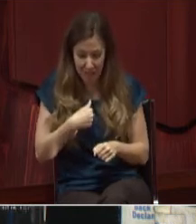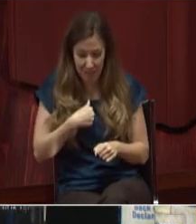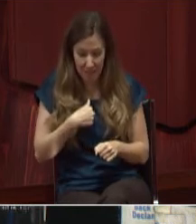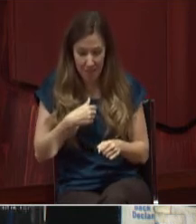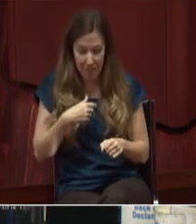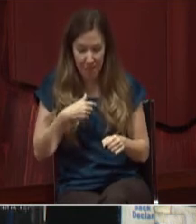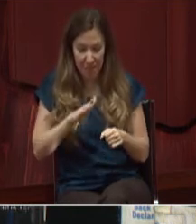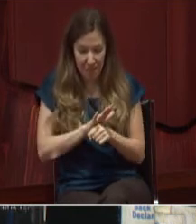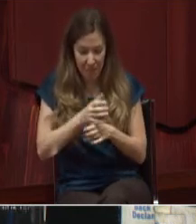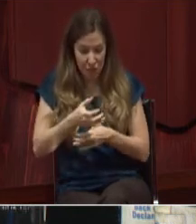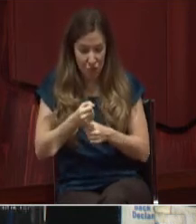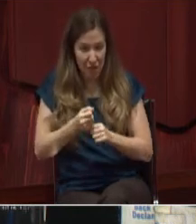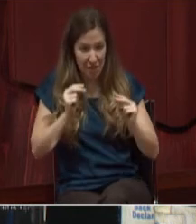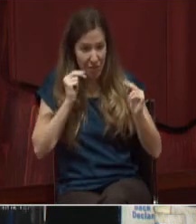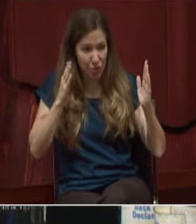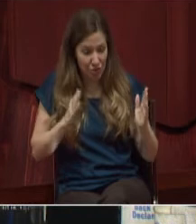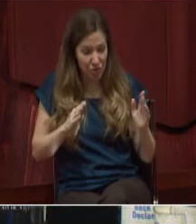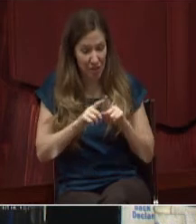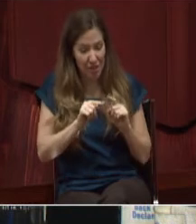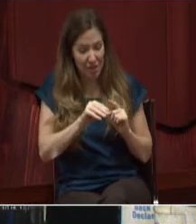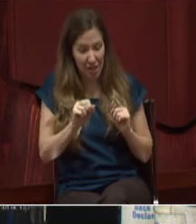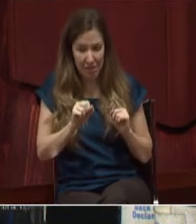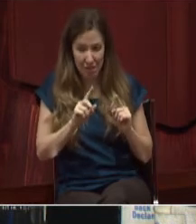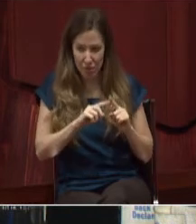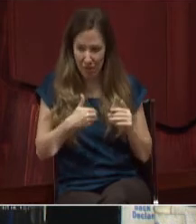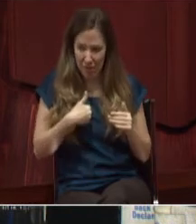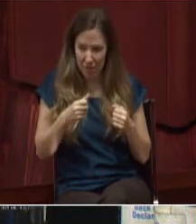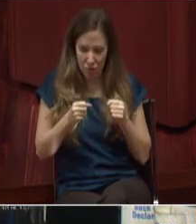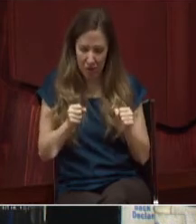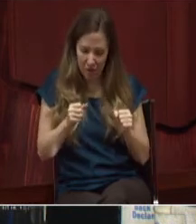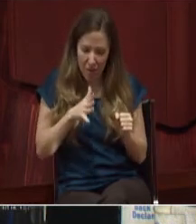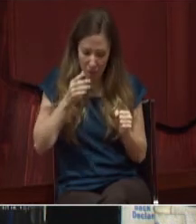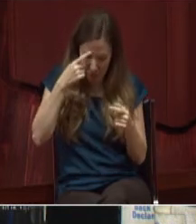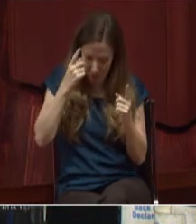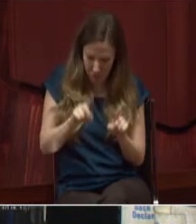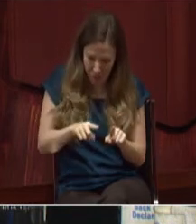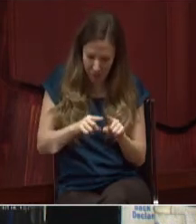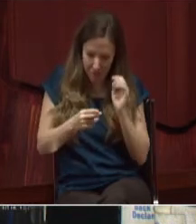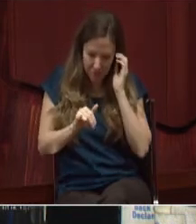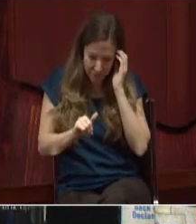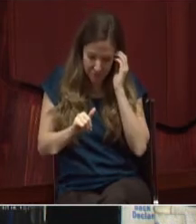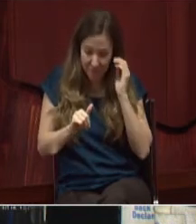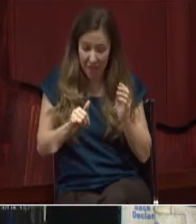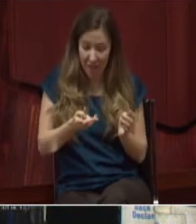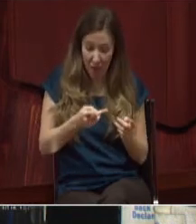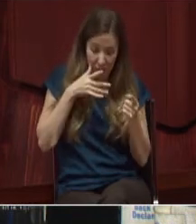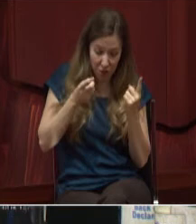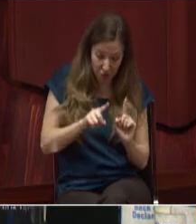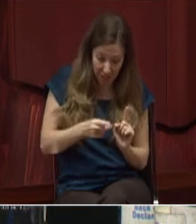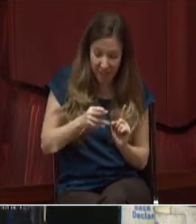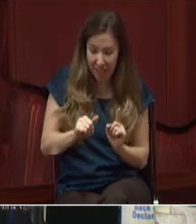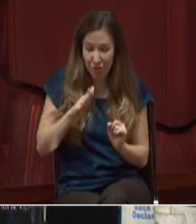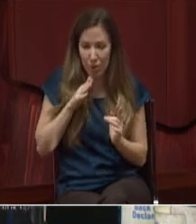as a negotiator and the tactics to carry out the strategy. They would agree on the strategy, and then Henry would carry it out. And so you had Henry's